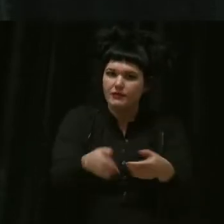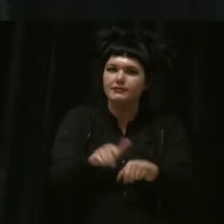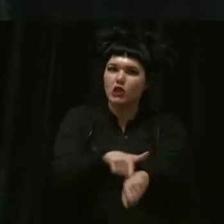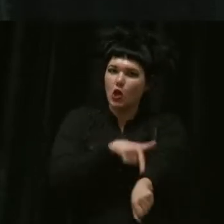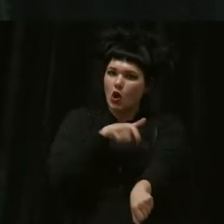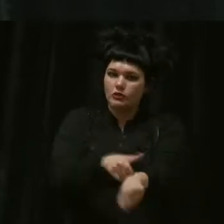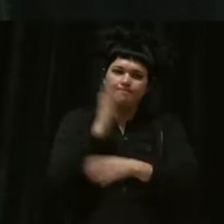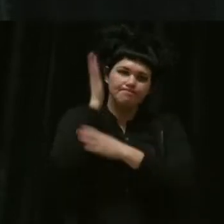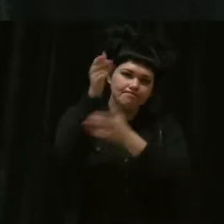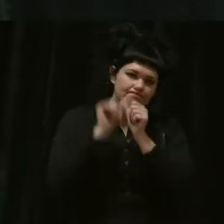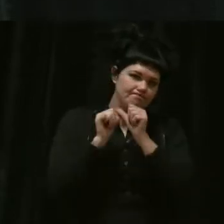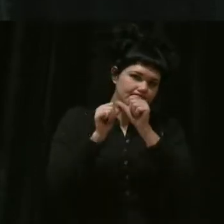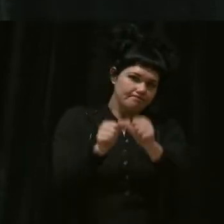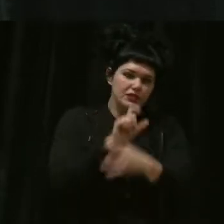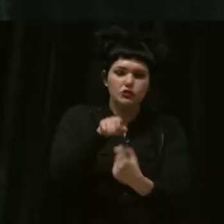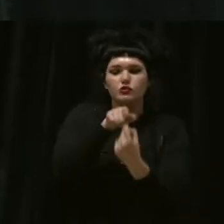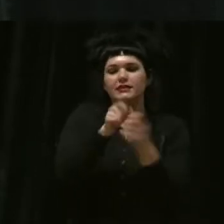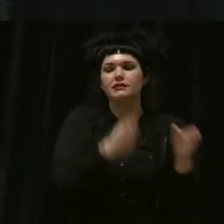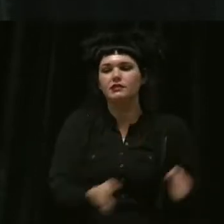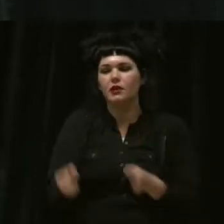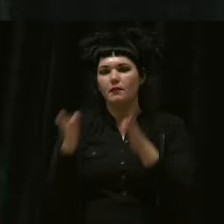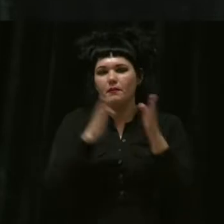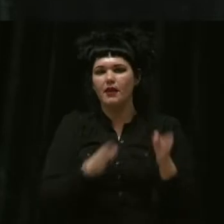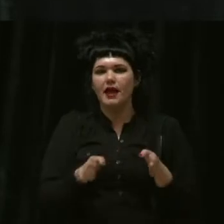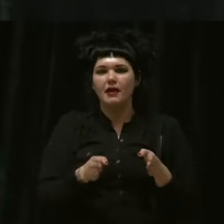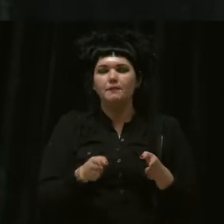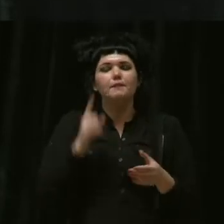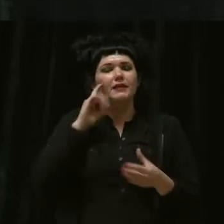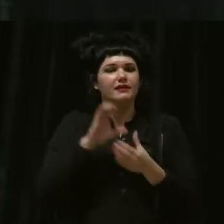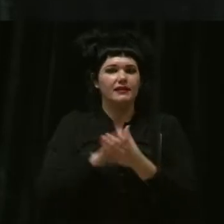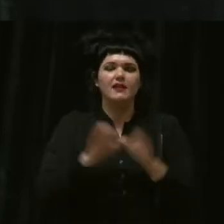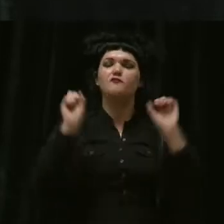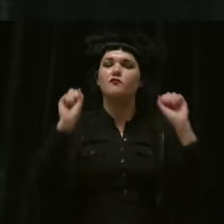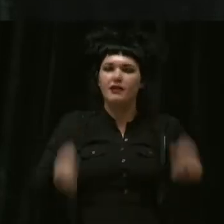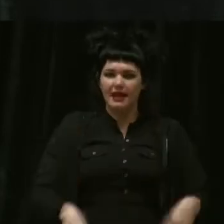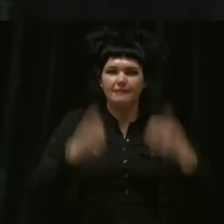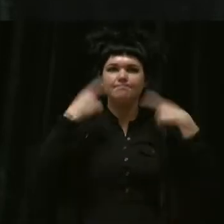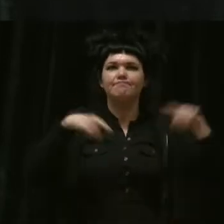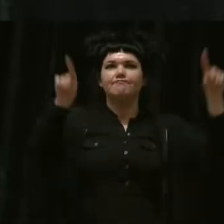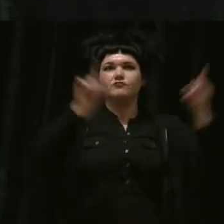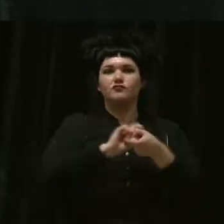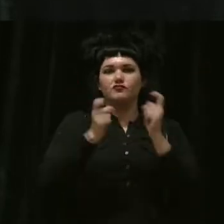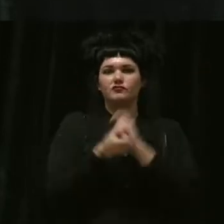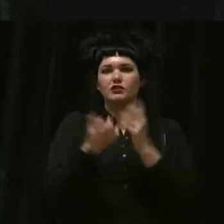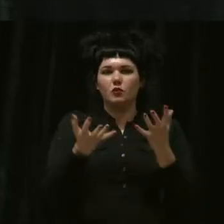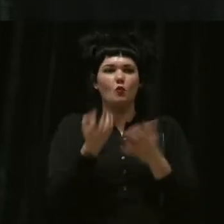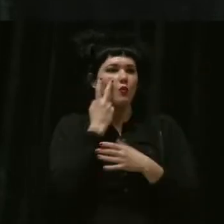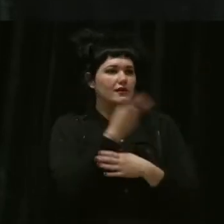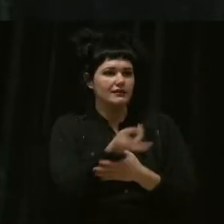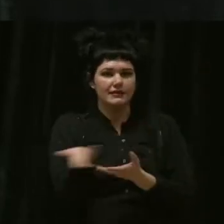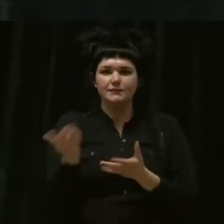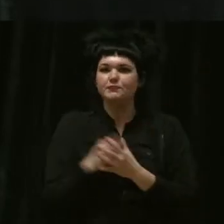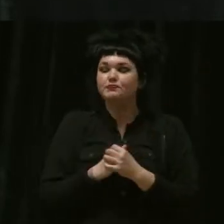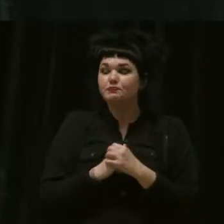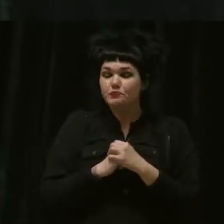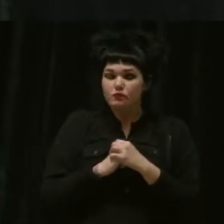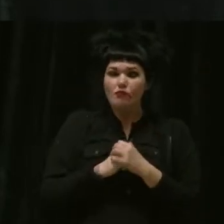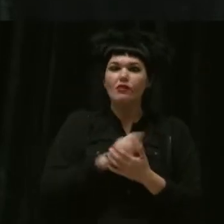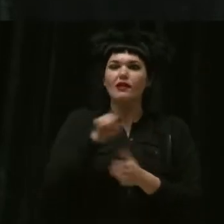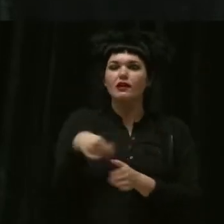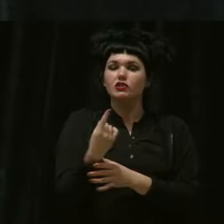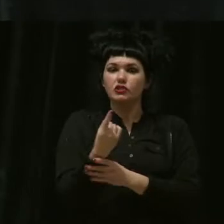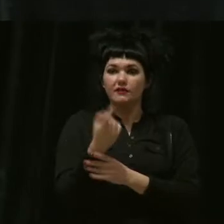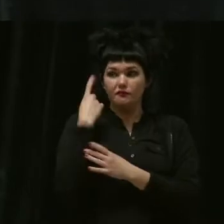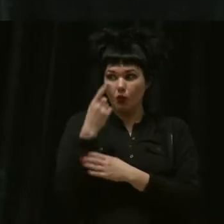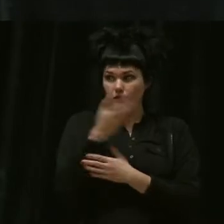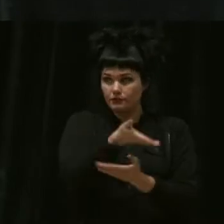long-term, strategic plan, we believe we can make the kind of change that we want to see. Just to give you,